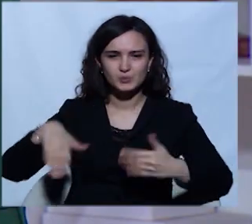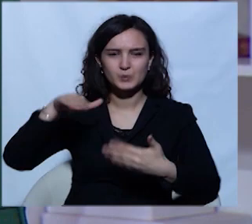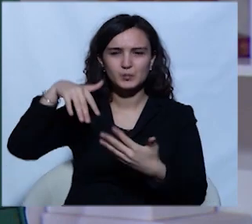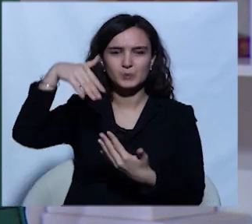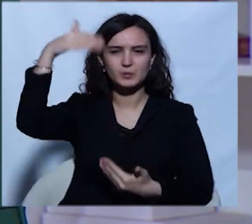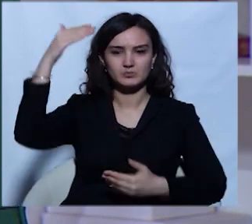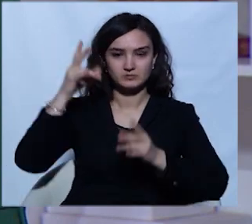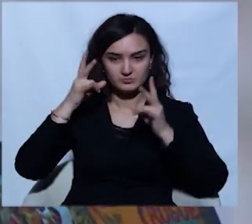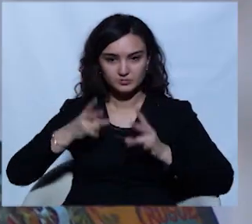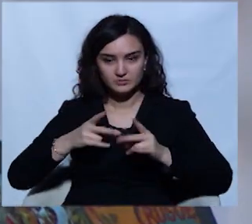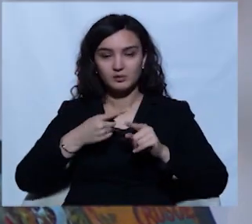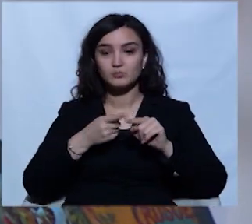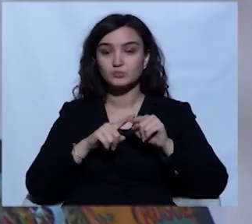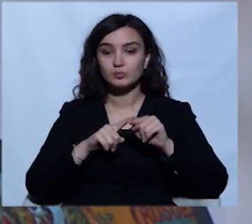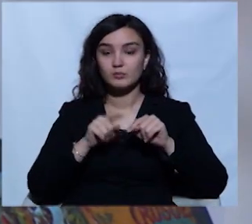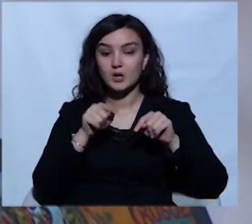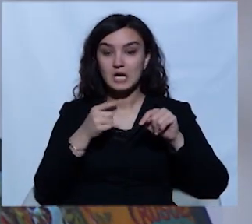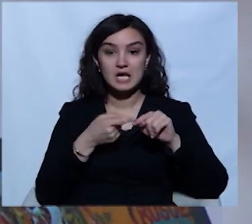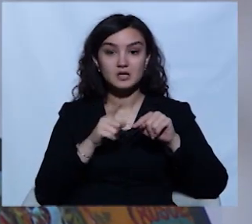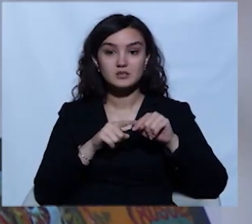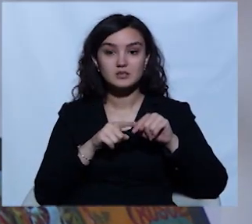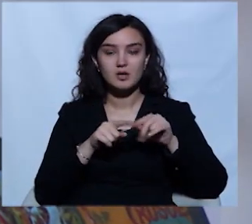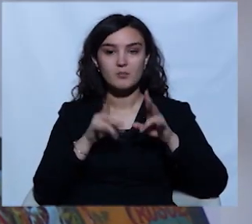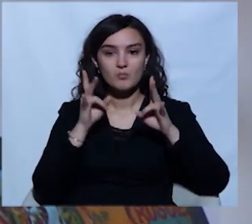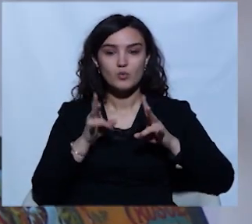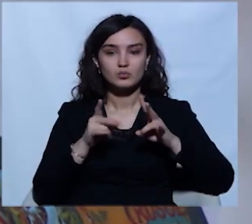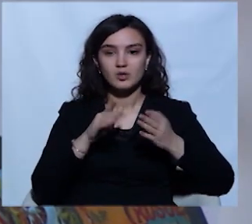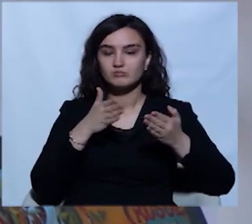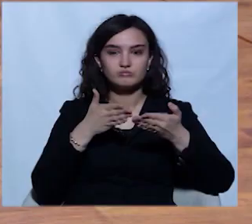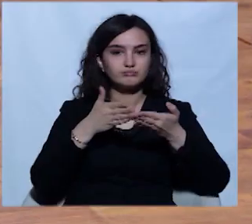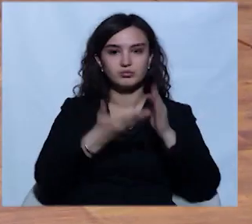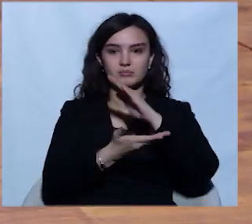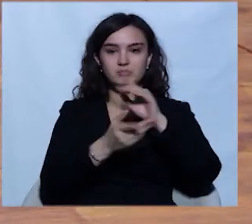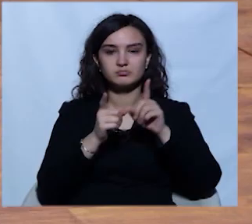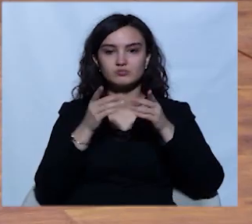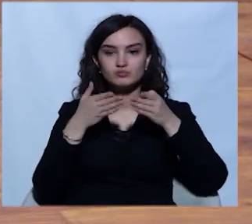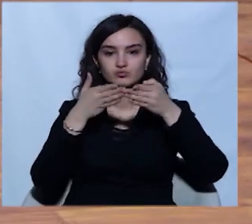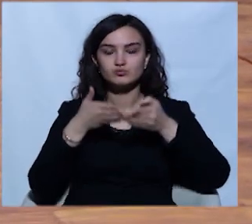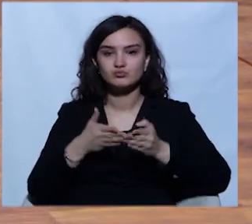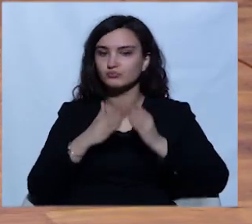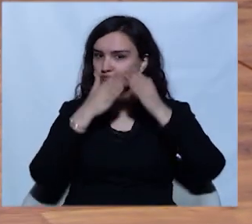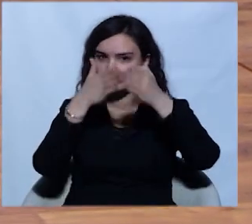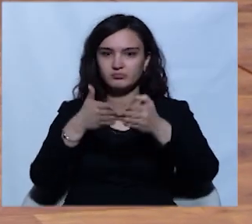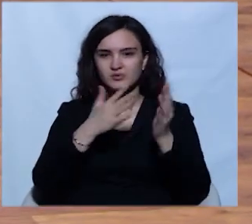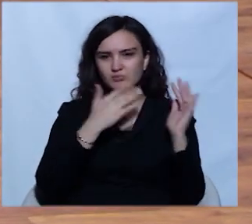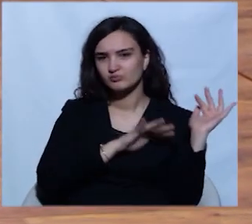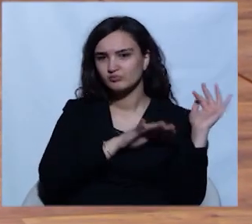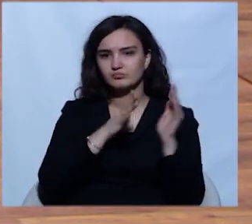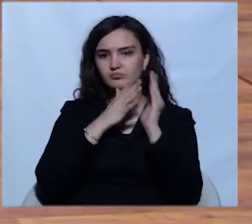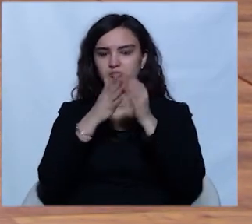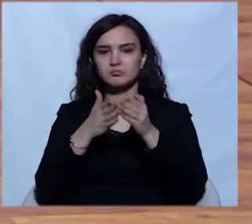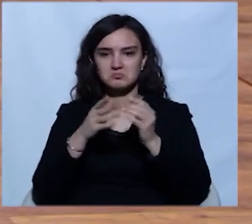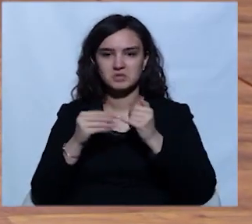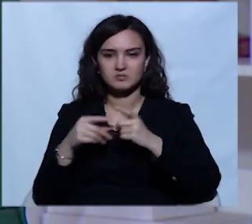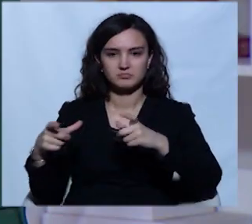really? And both those things leave him shipwrecked on a deserted island.